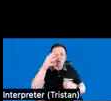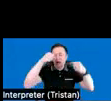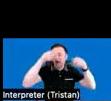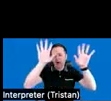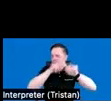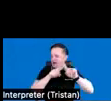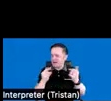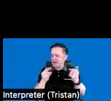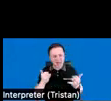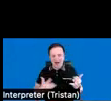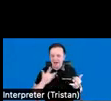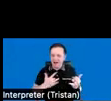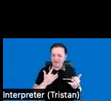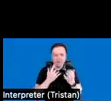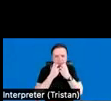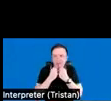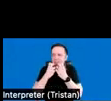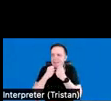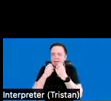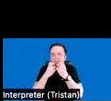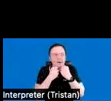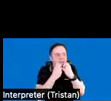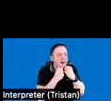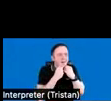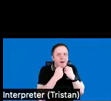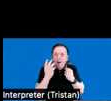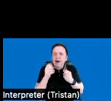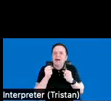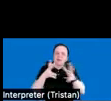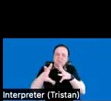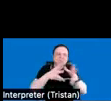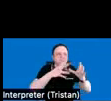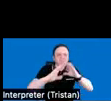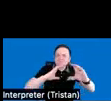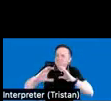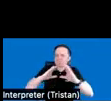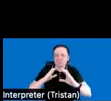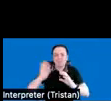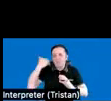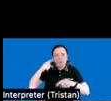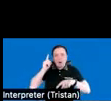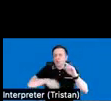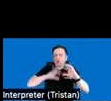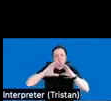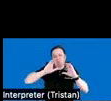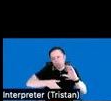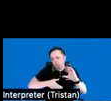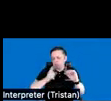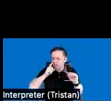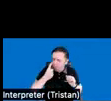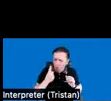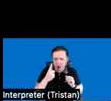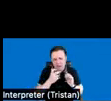many loving people because I can talk with them. I had no way to express that. I was bored and needed to learn